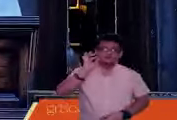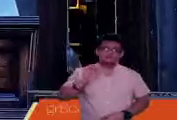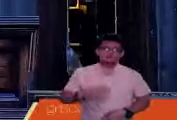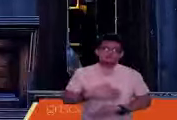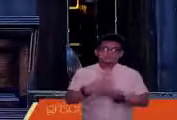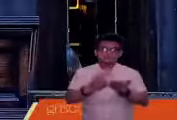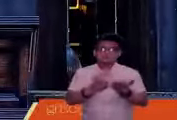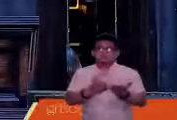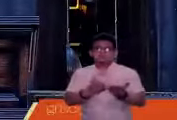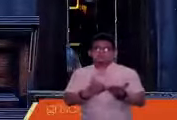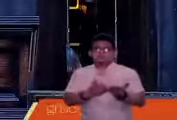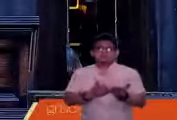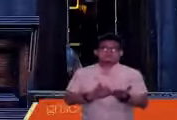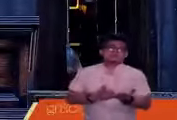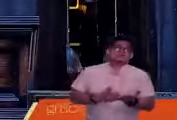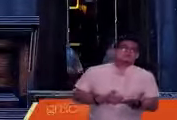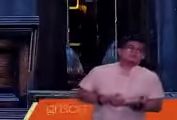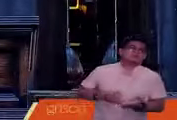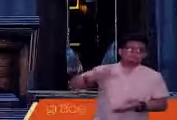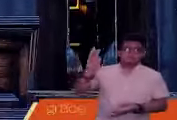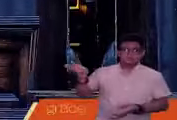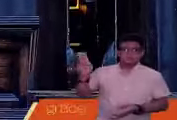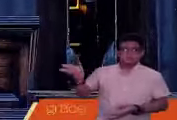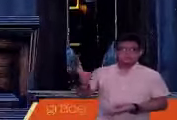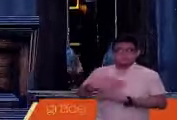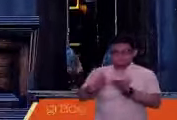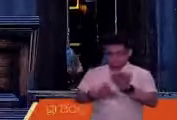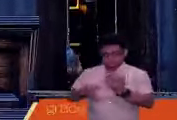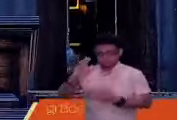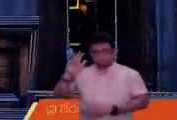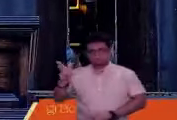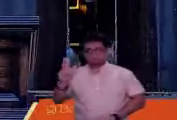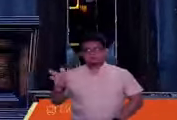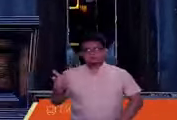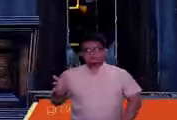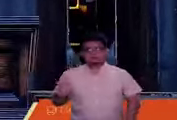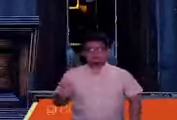some 60, some 30. Magamputa.